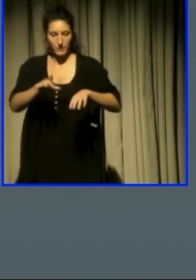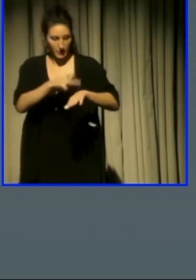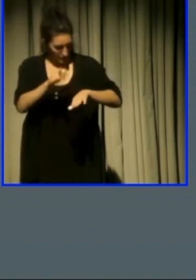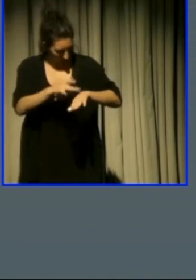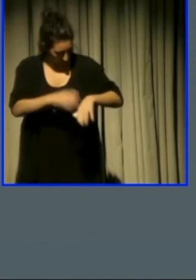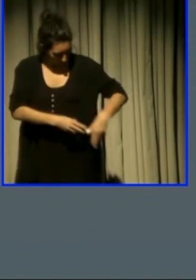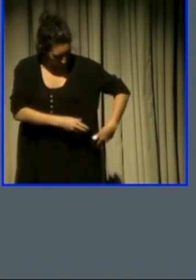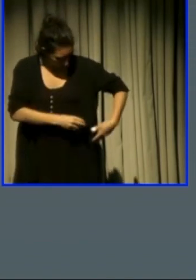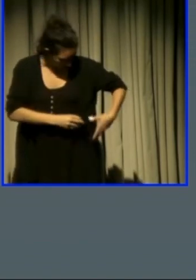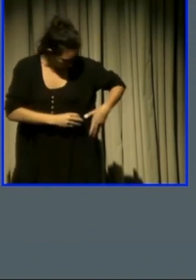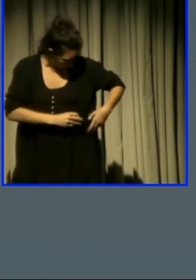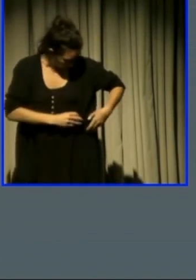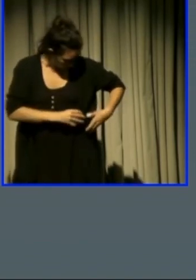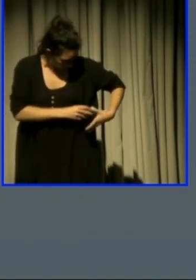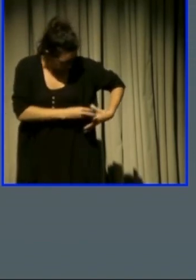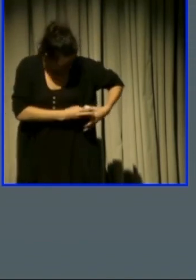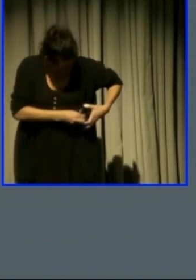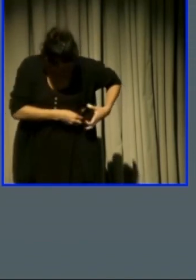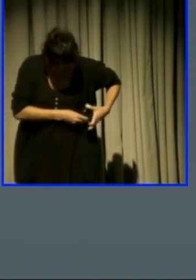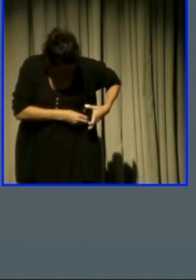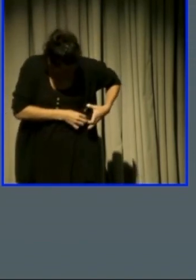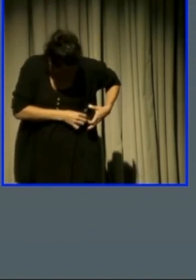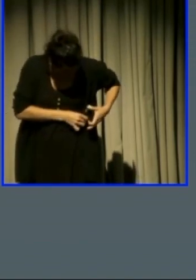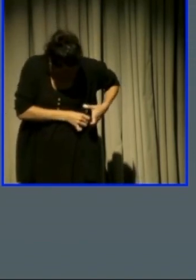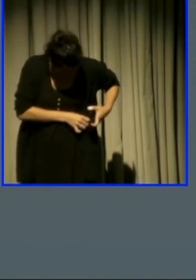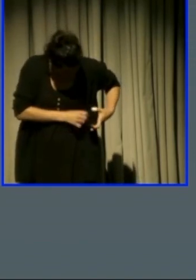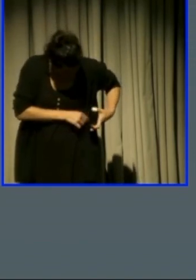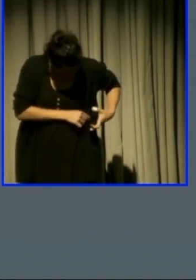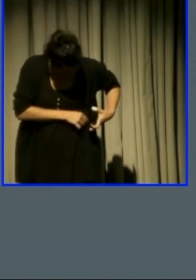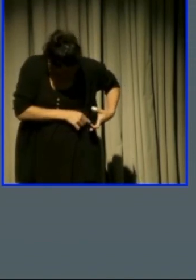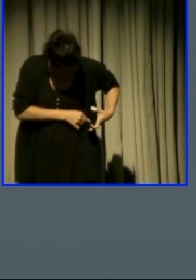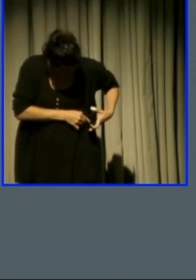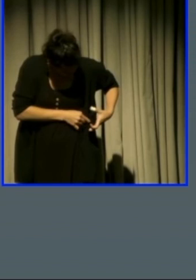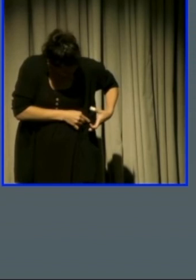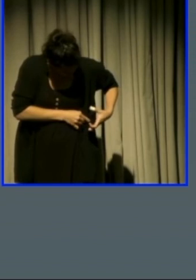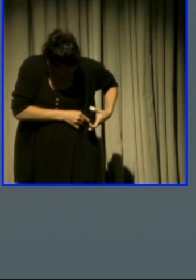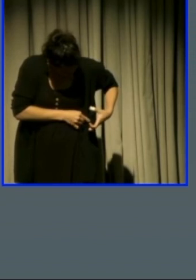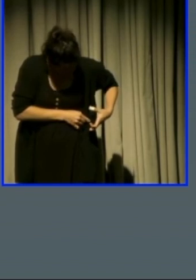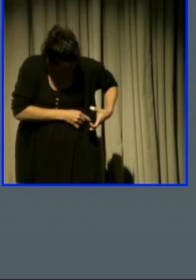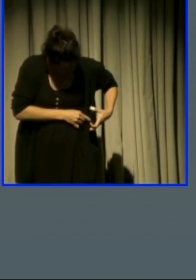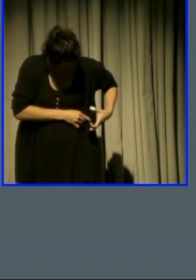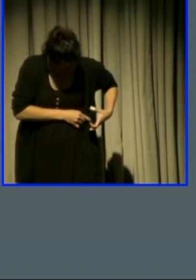enhance our physical businesses is becoming more